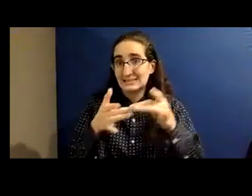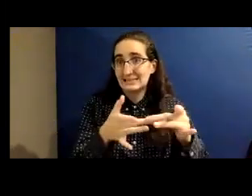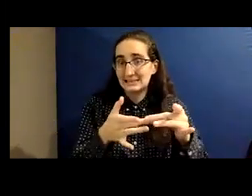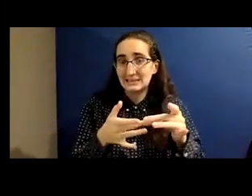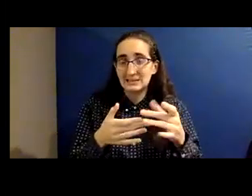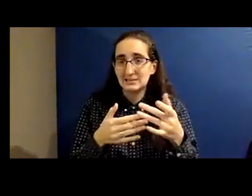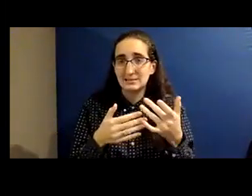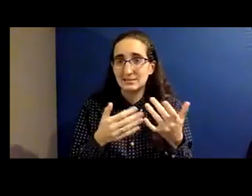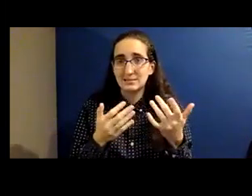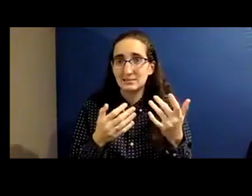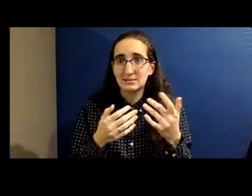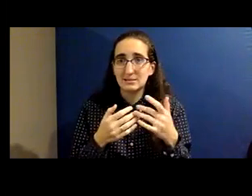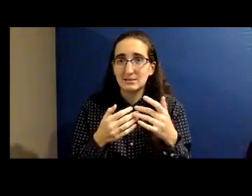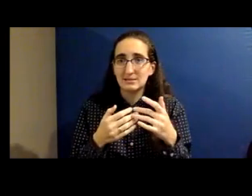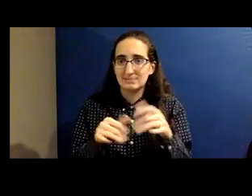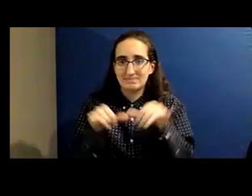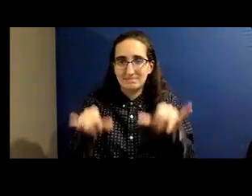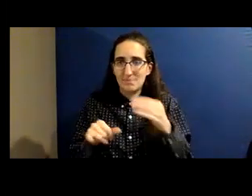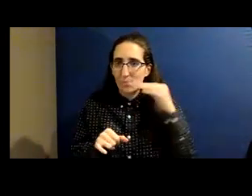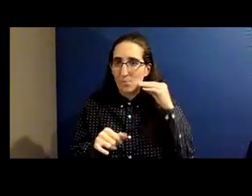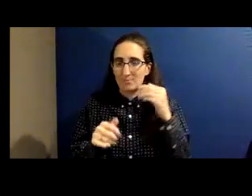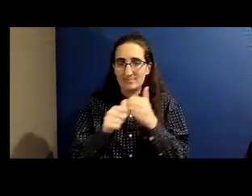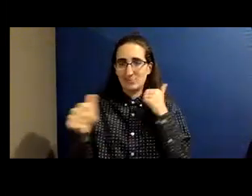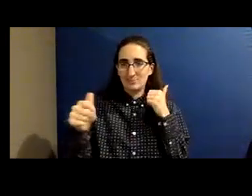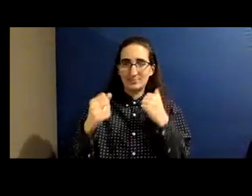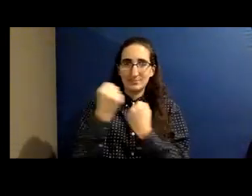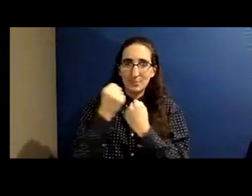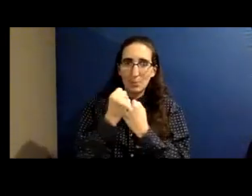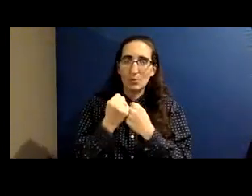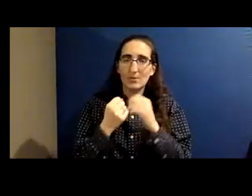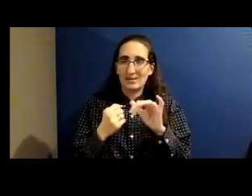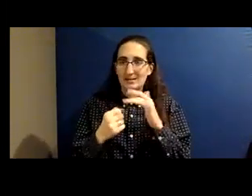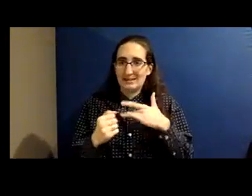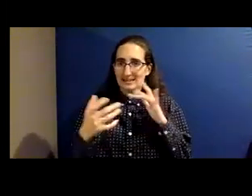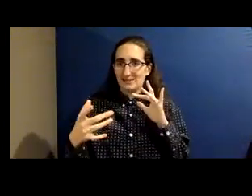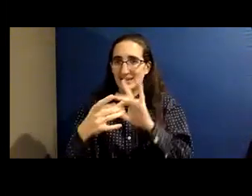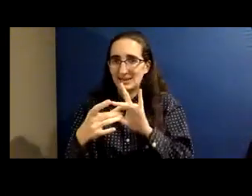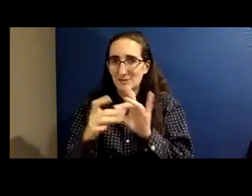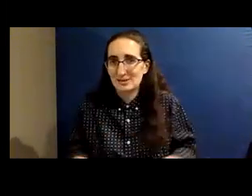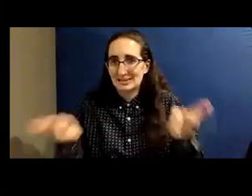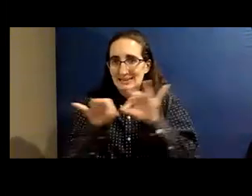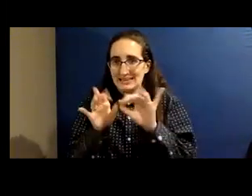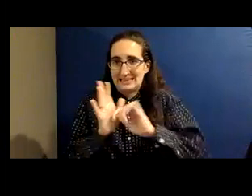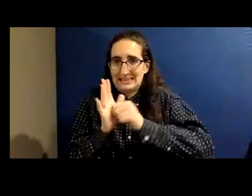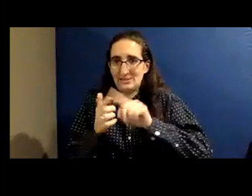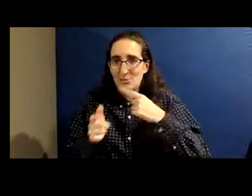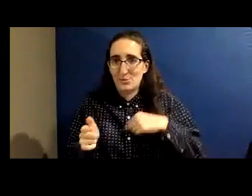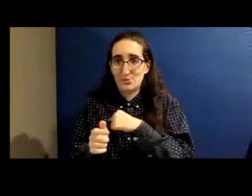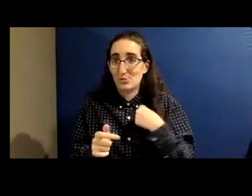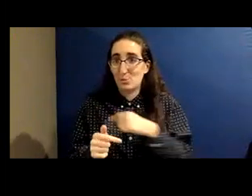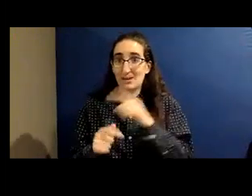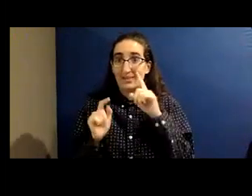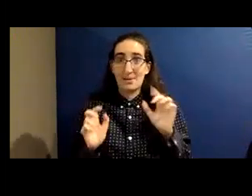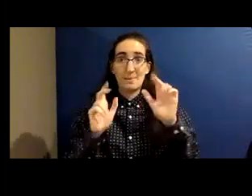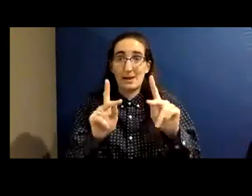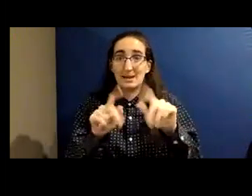being in our homes and away from supports and that sense of connection that is so key to us. We thought we'd be back